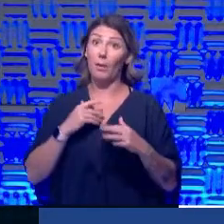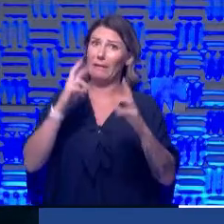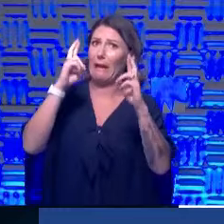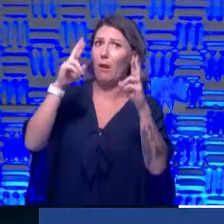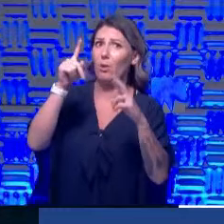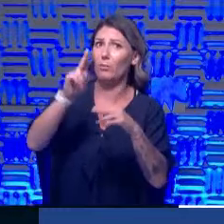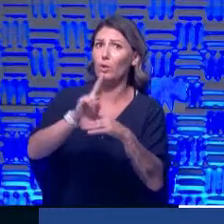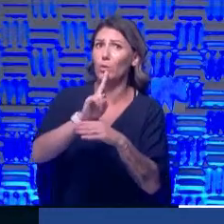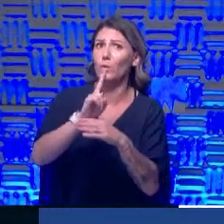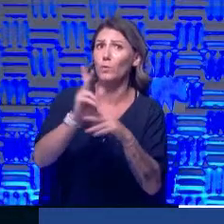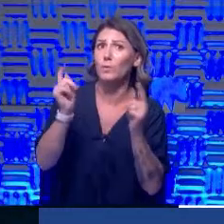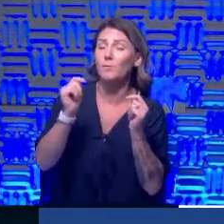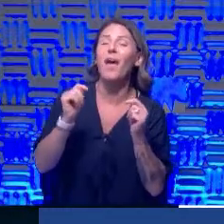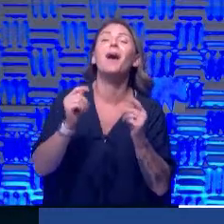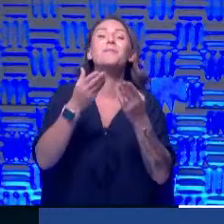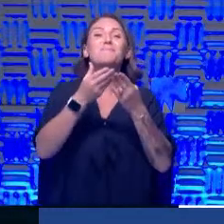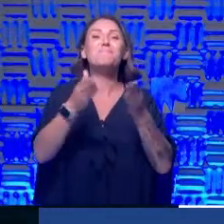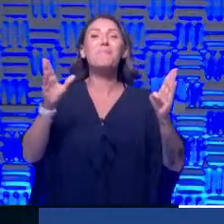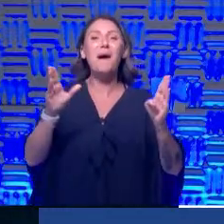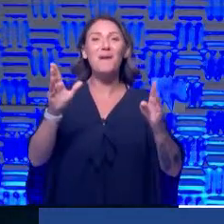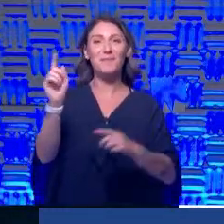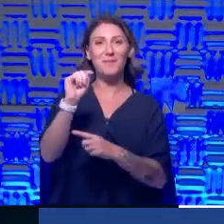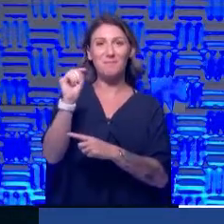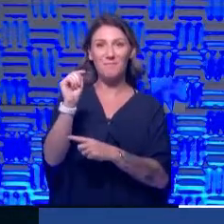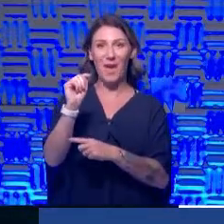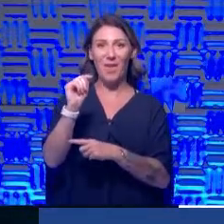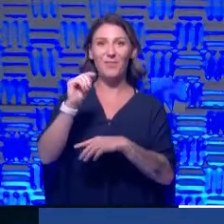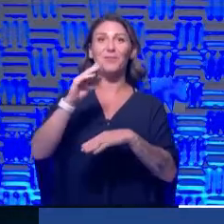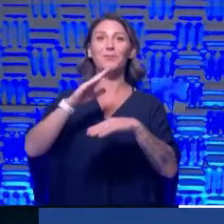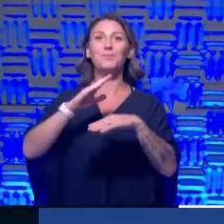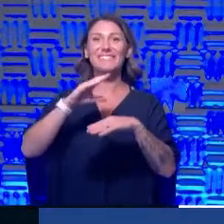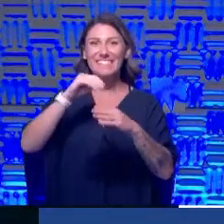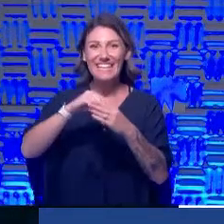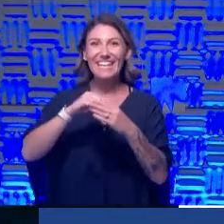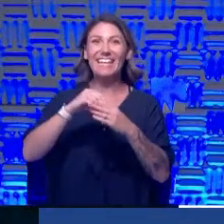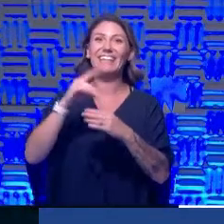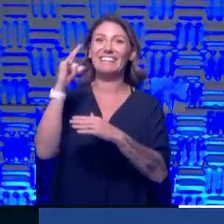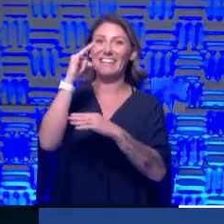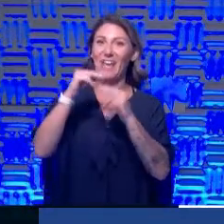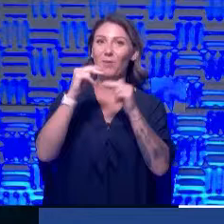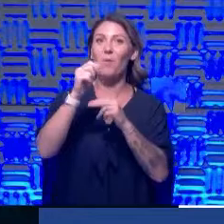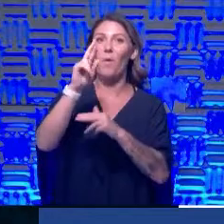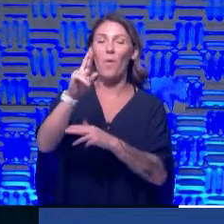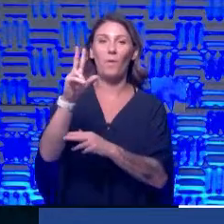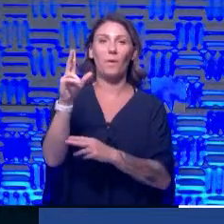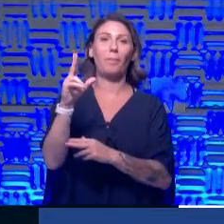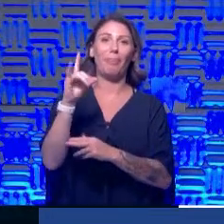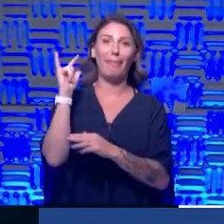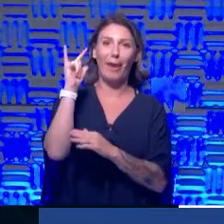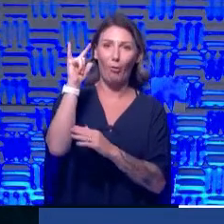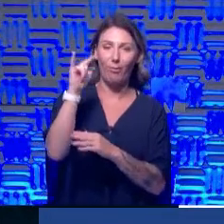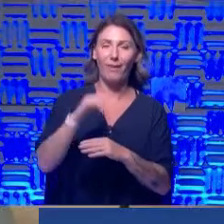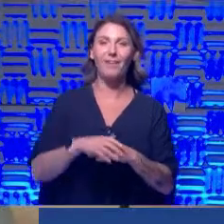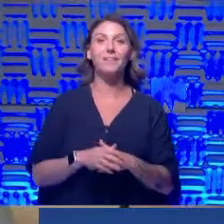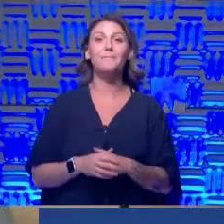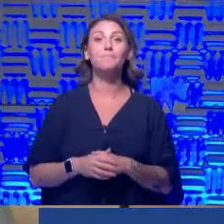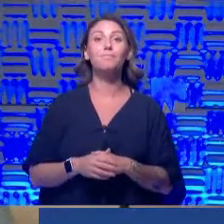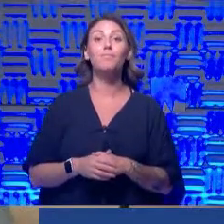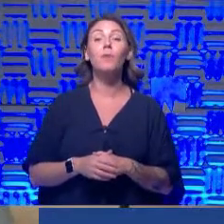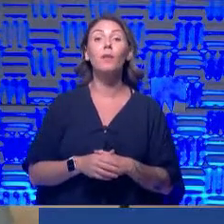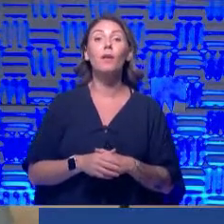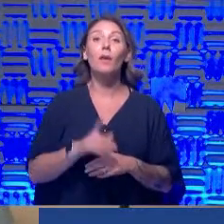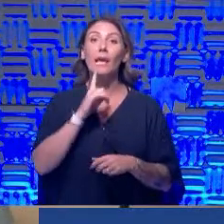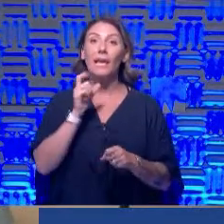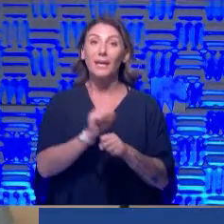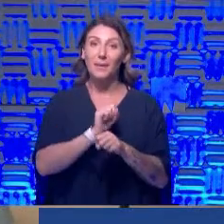bathroom. public restrooms bathroom. at the airport. Let's start with the or public on the bathroom. plane. What about the public Sorry. bathroom, Doc Hawk? Yeah. Yeah. Oh, yeah. No, absolutely. I